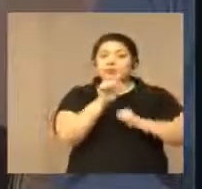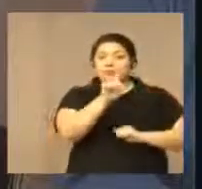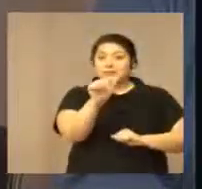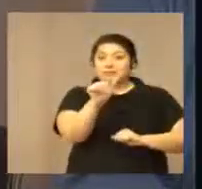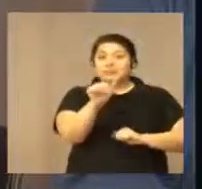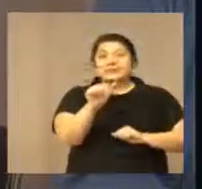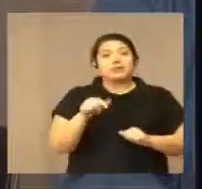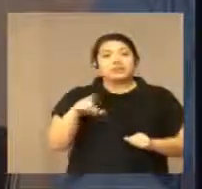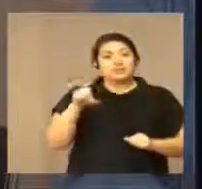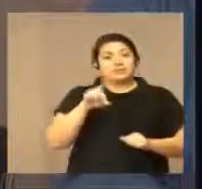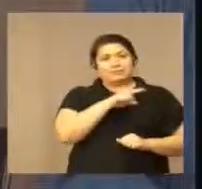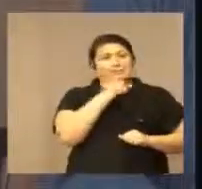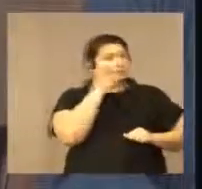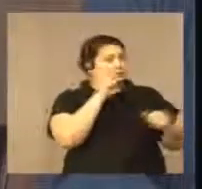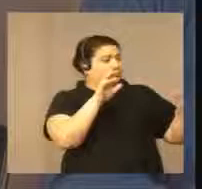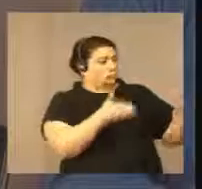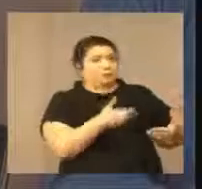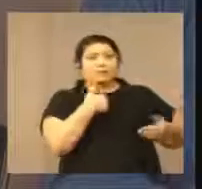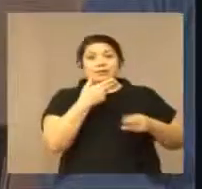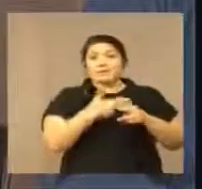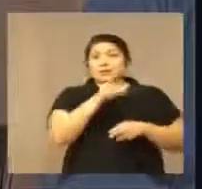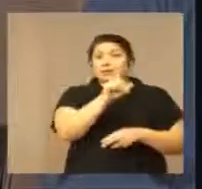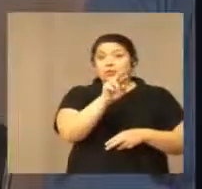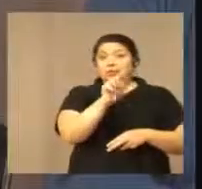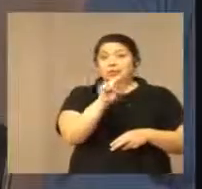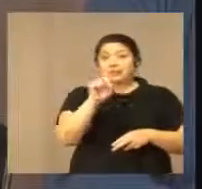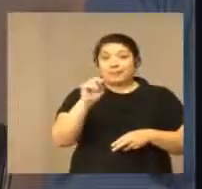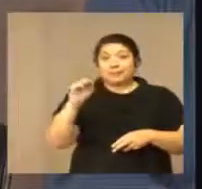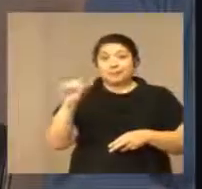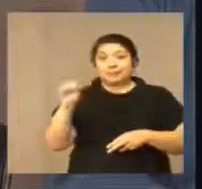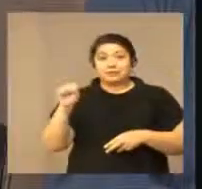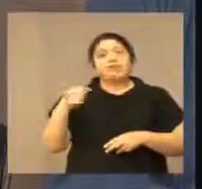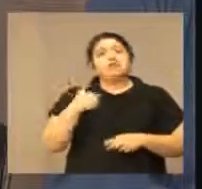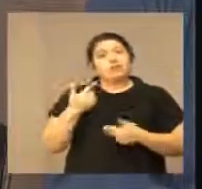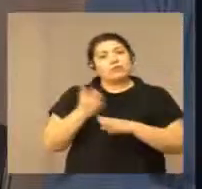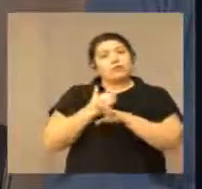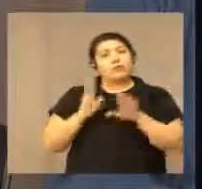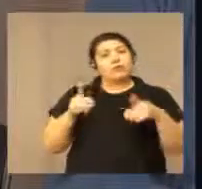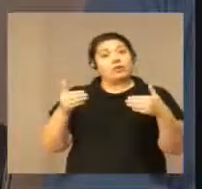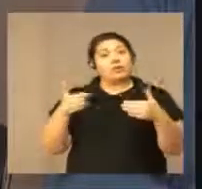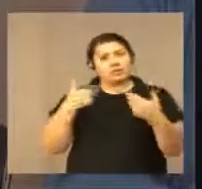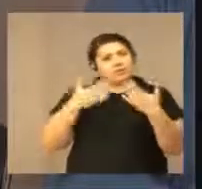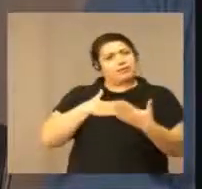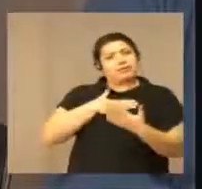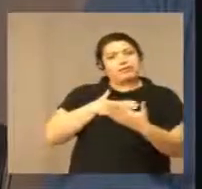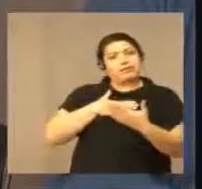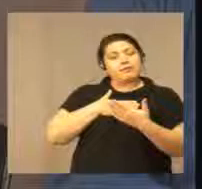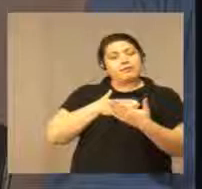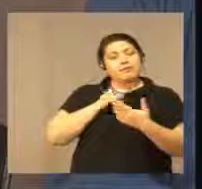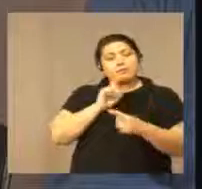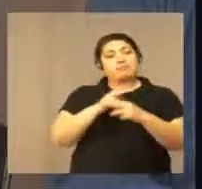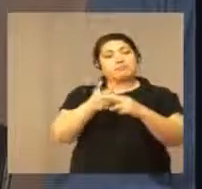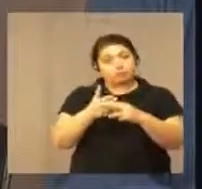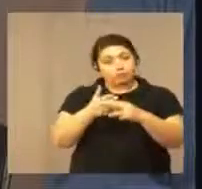As Dolly mentioned, my name is Doreen Demas, and before I begin, I would like to just honor and mention